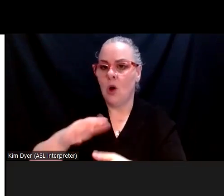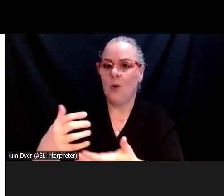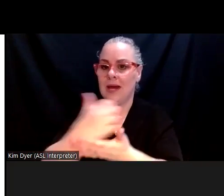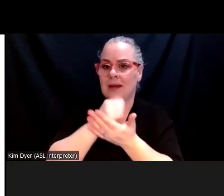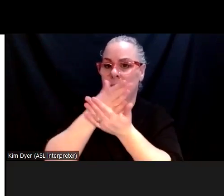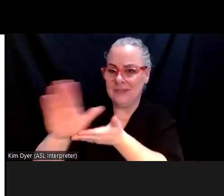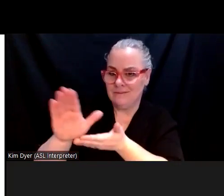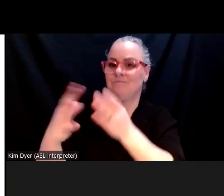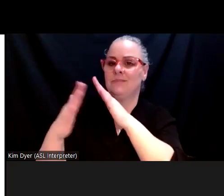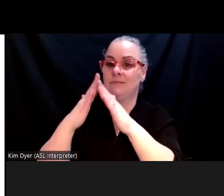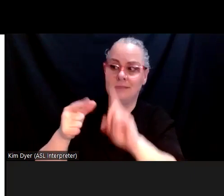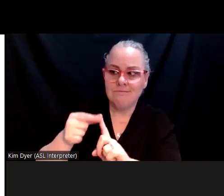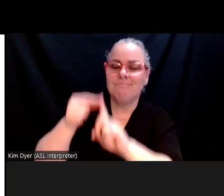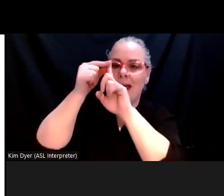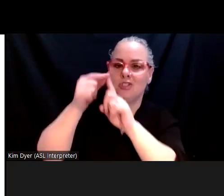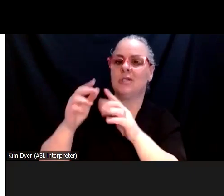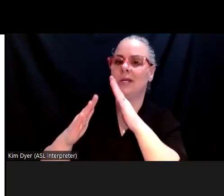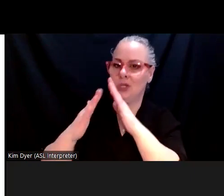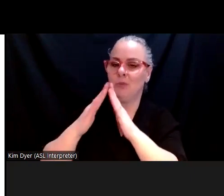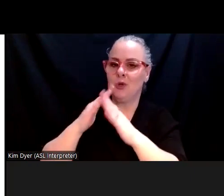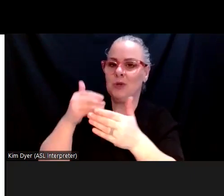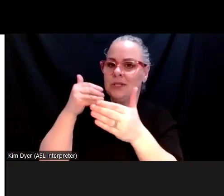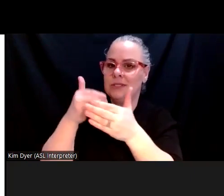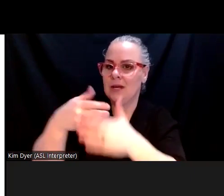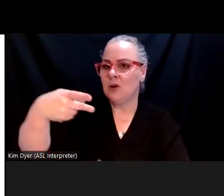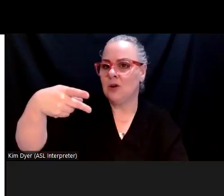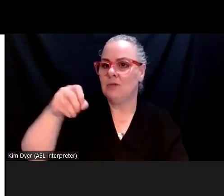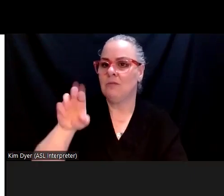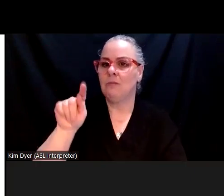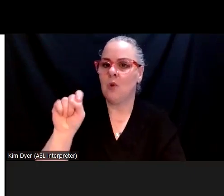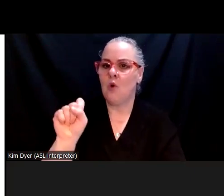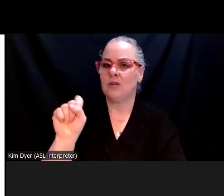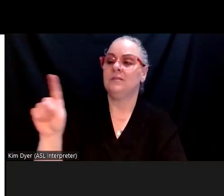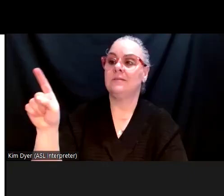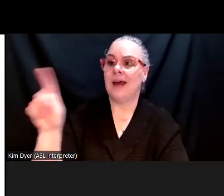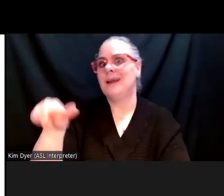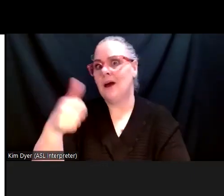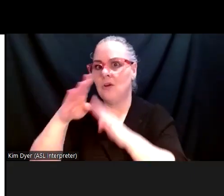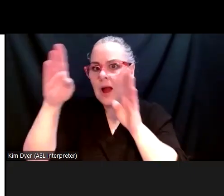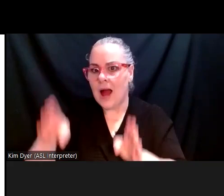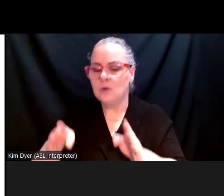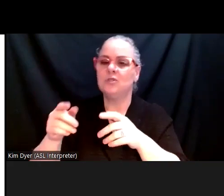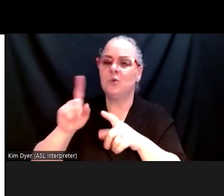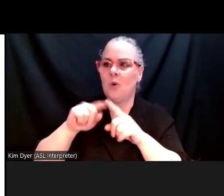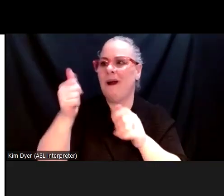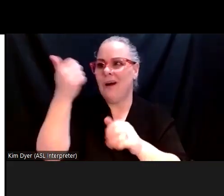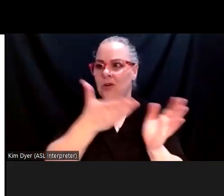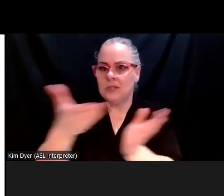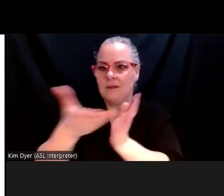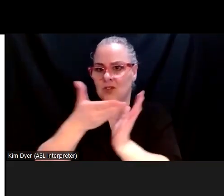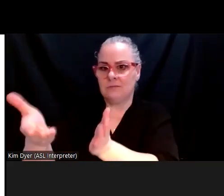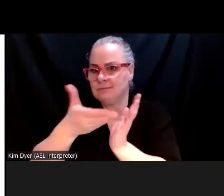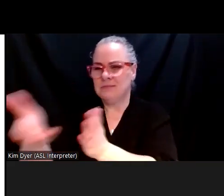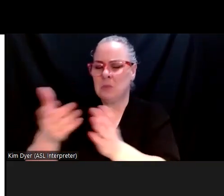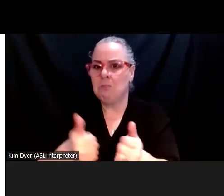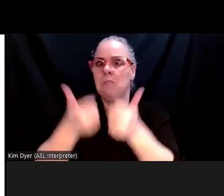disadvantaged communities, especially communities near ports, warehouses, and other freight distribution centers that experience the